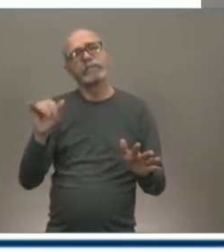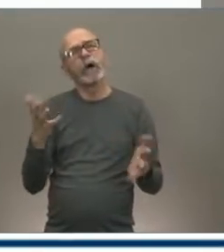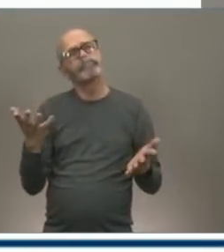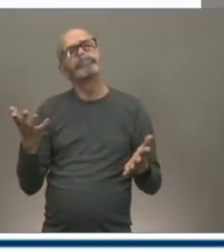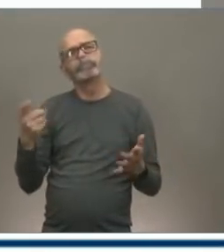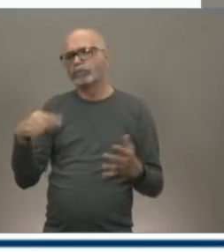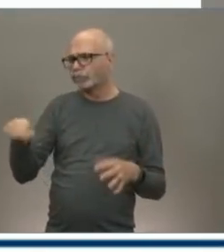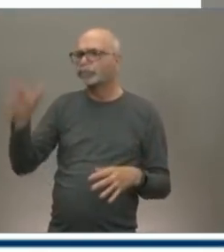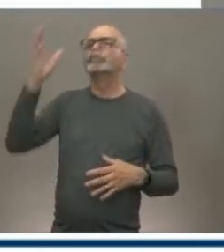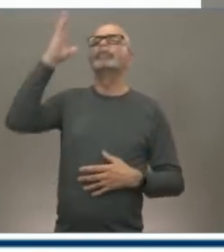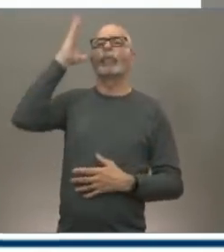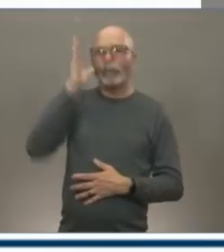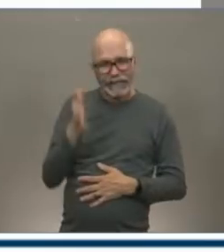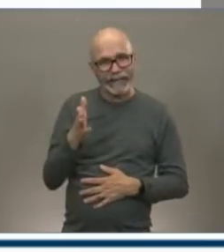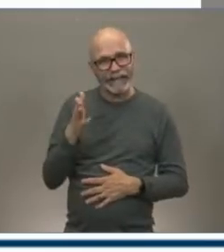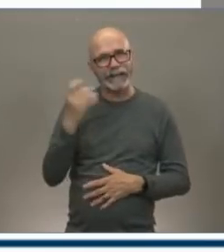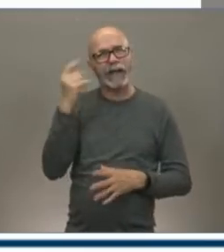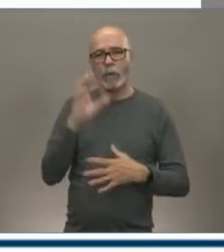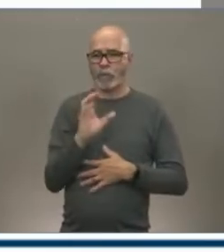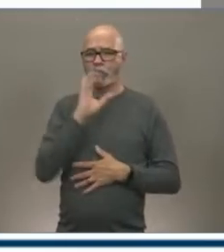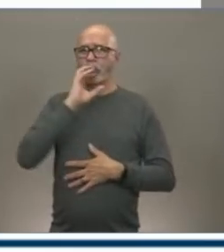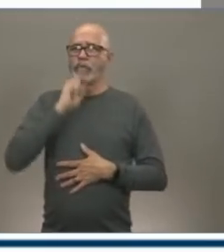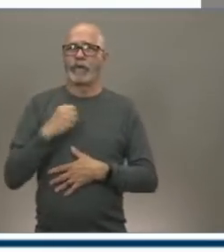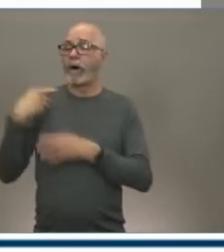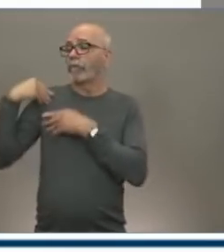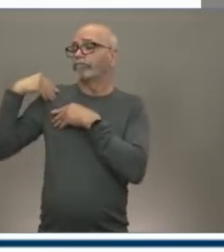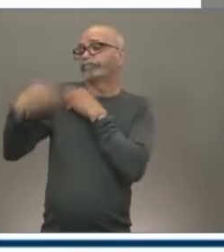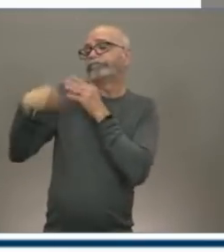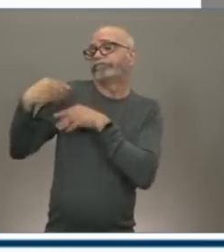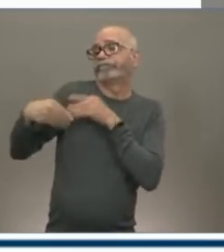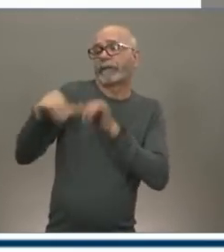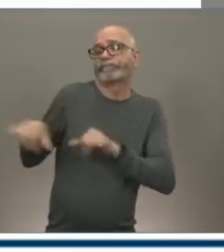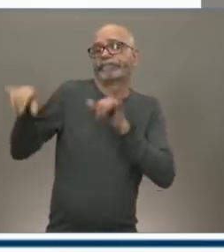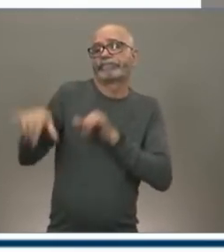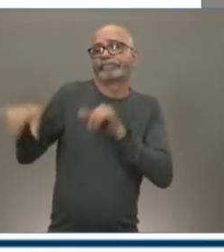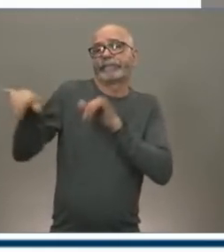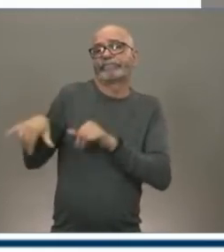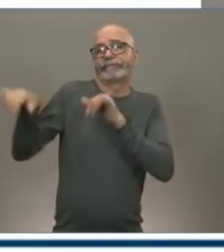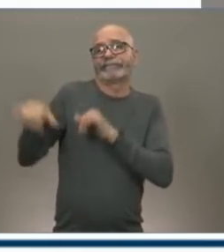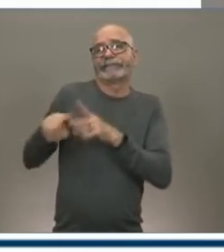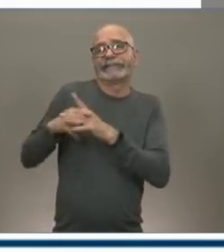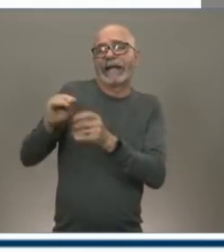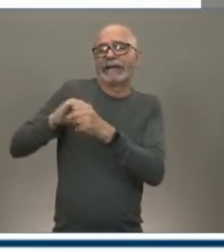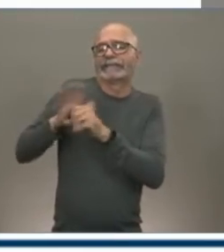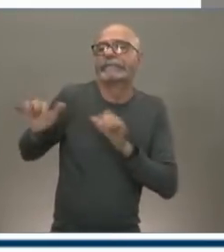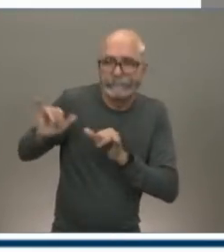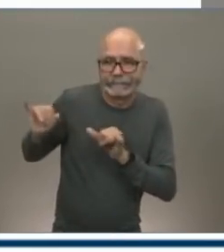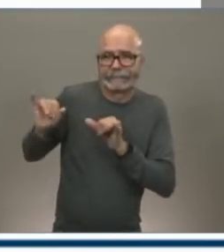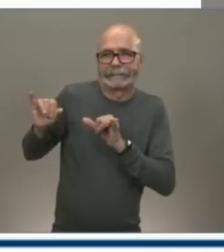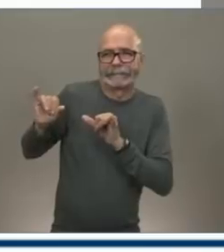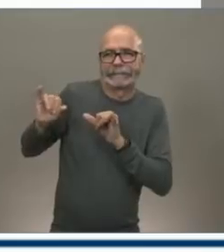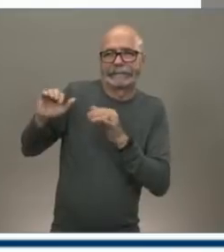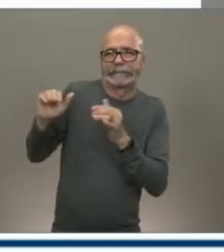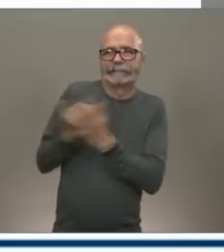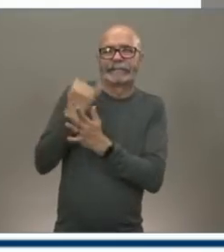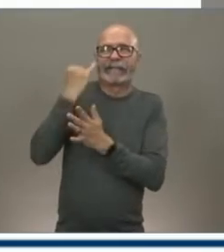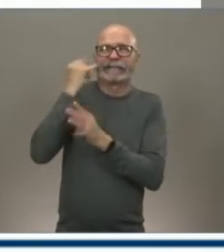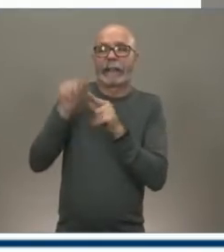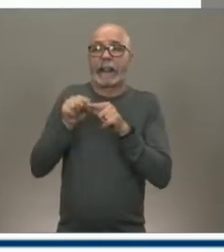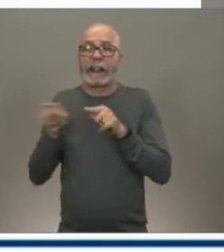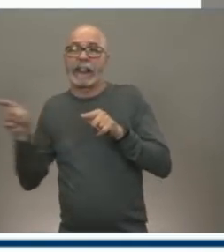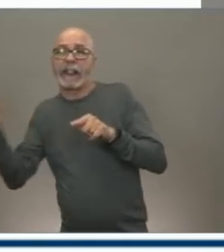our old traditions COVID safe, and maybe in that we can find some new traditions as well. As I've